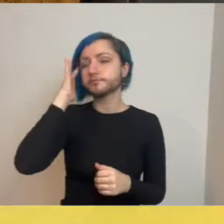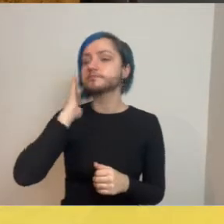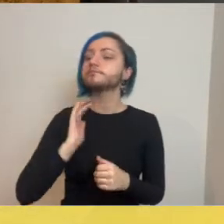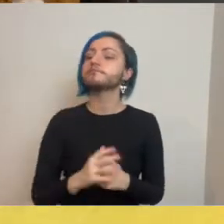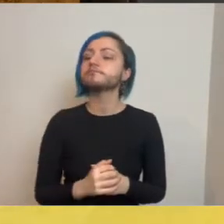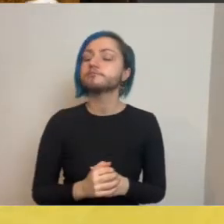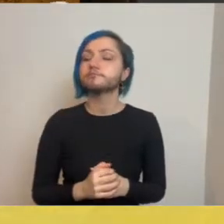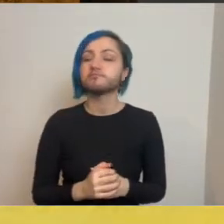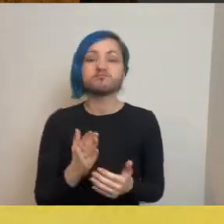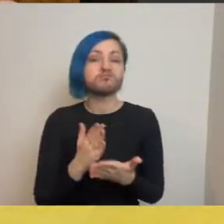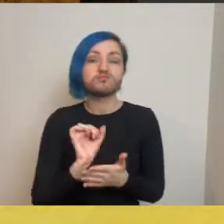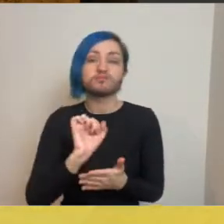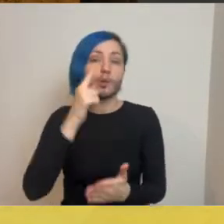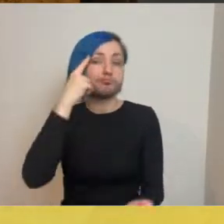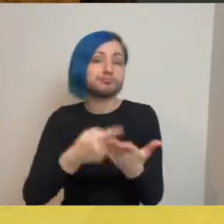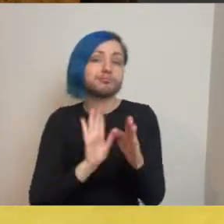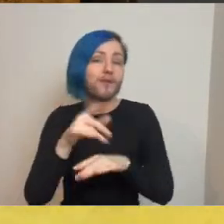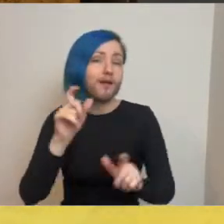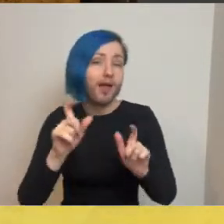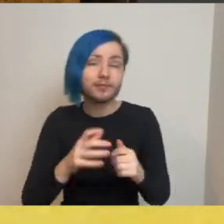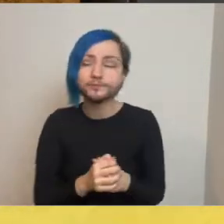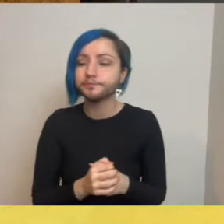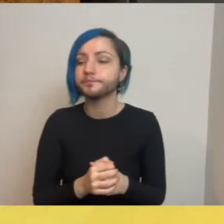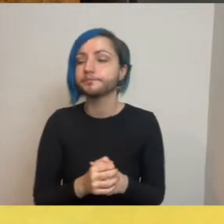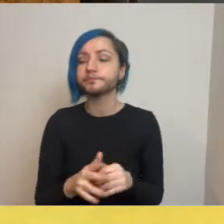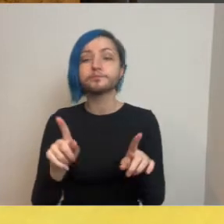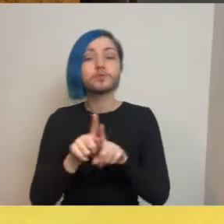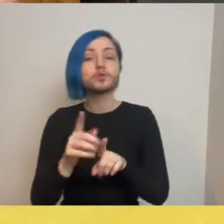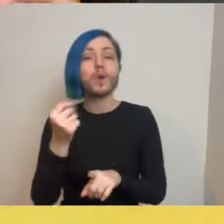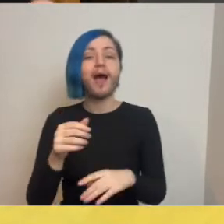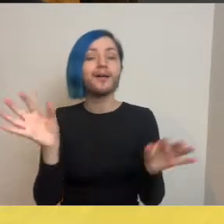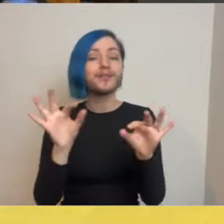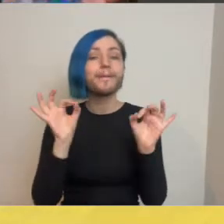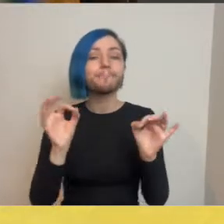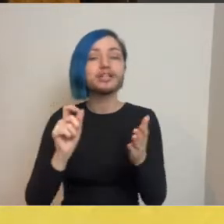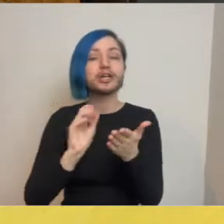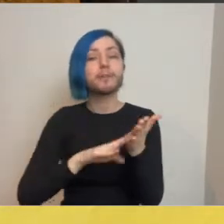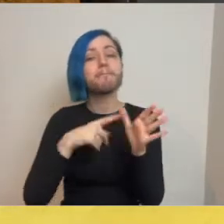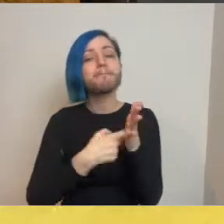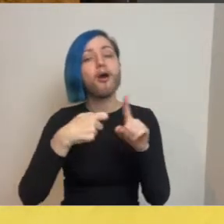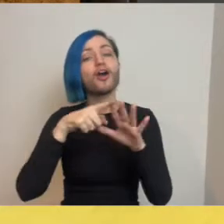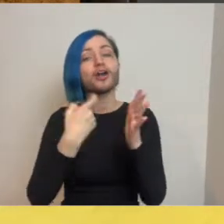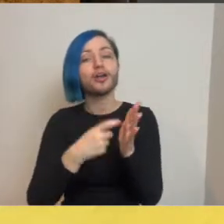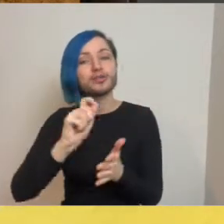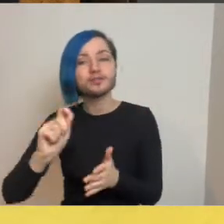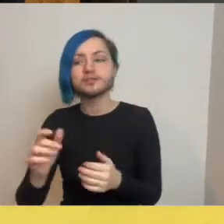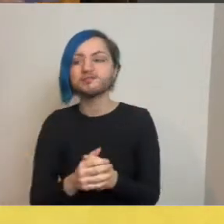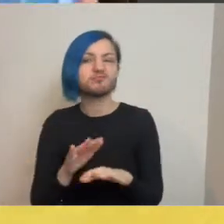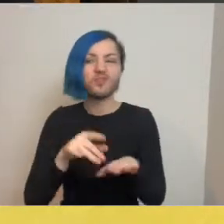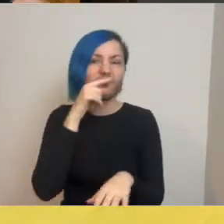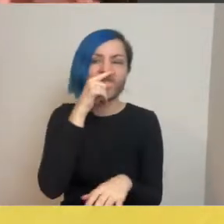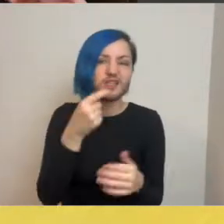Okay. So any colors you like. I'm also using some magic markers. Okay, so these aren't